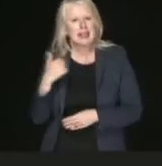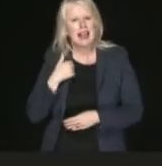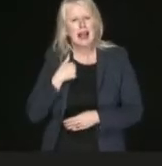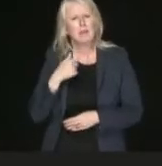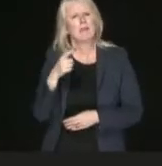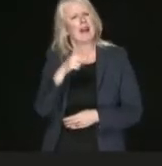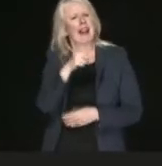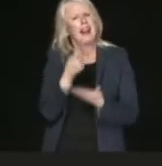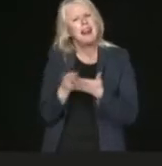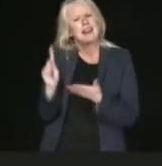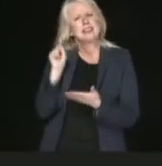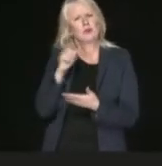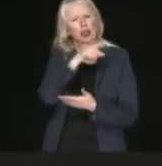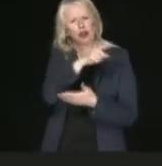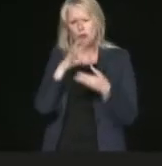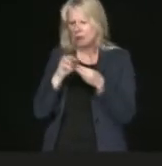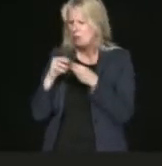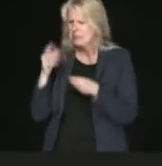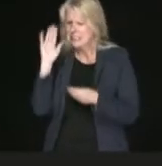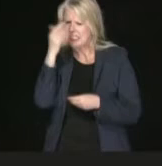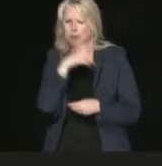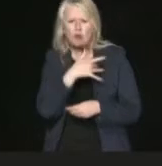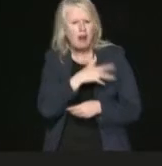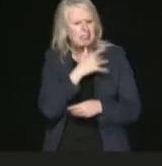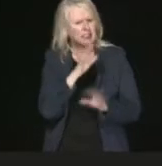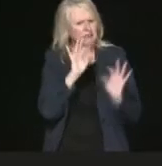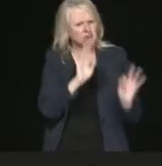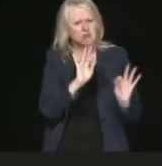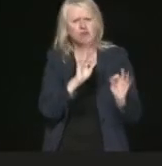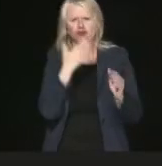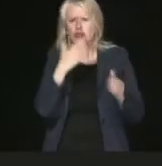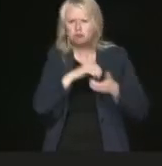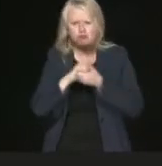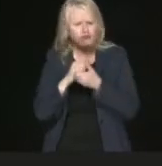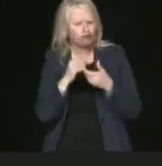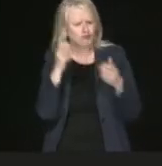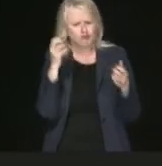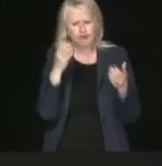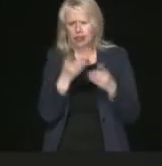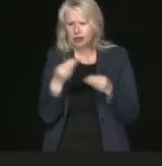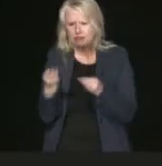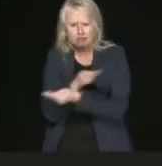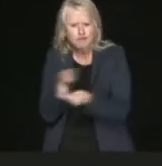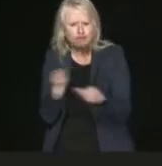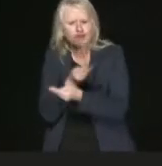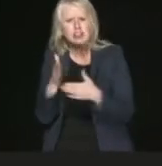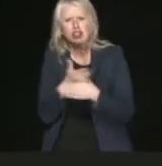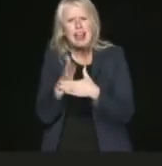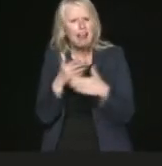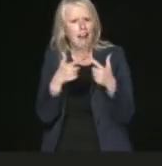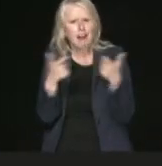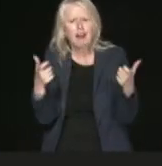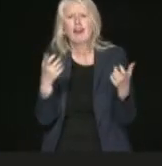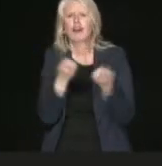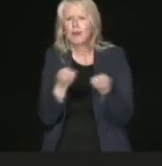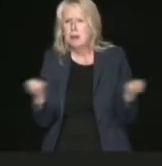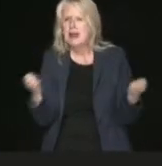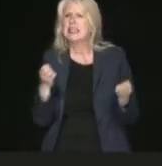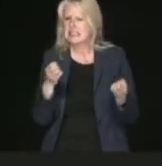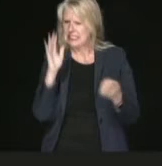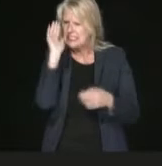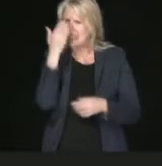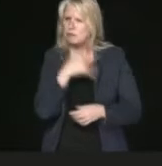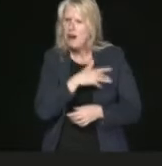said that the provinces could share that equipment and that the provinces had agreed to send